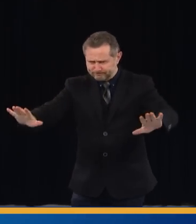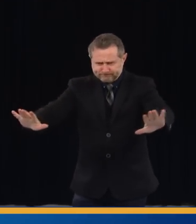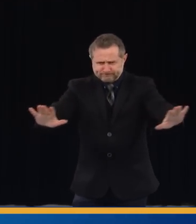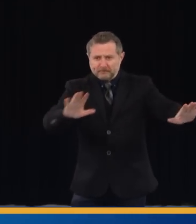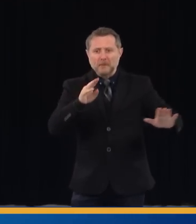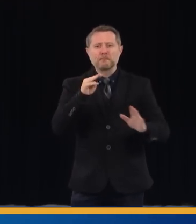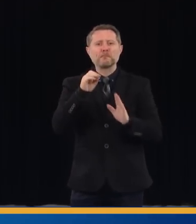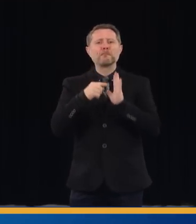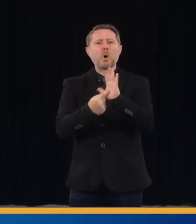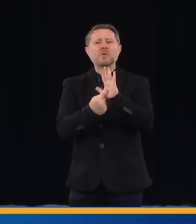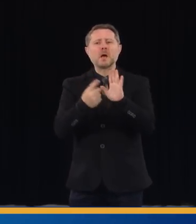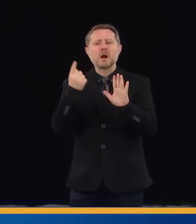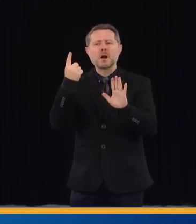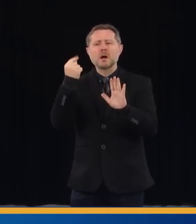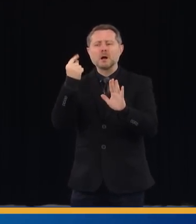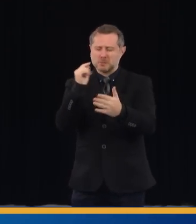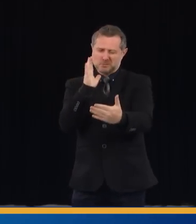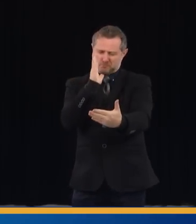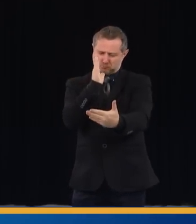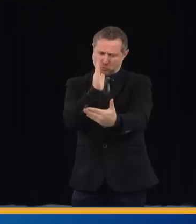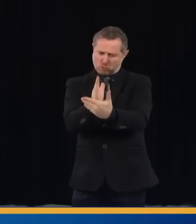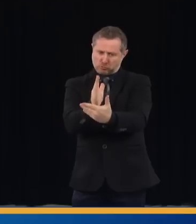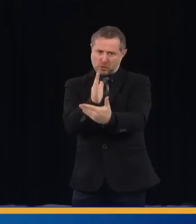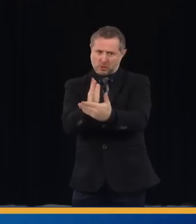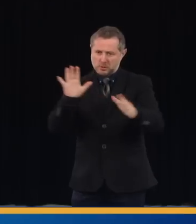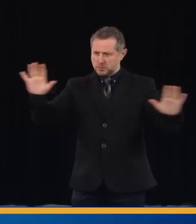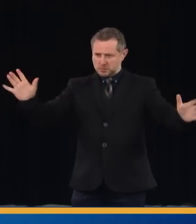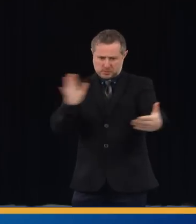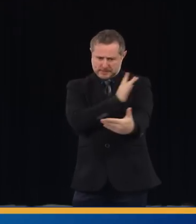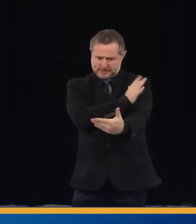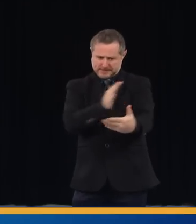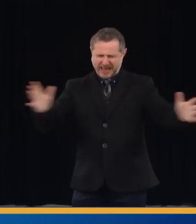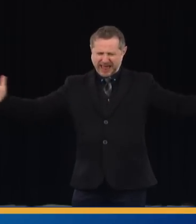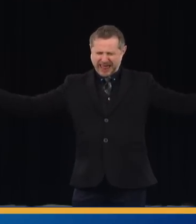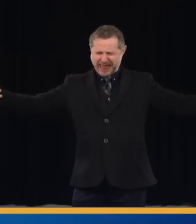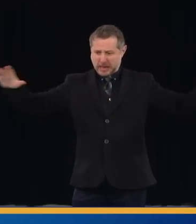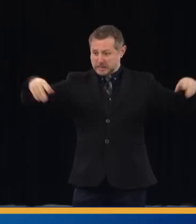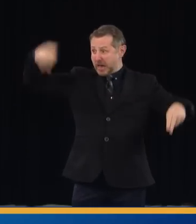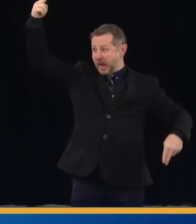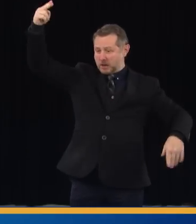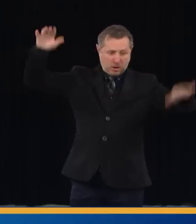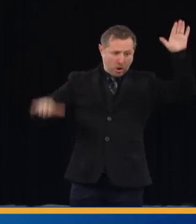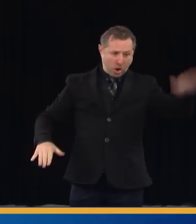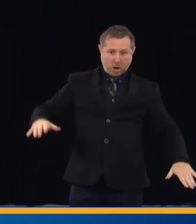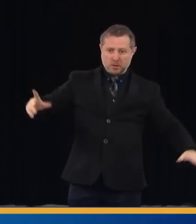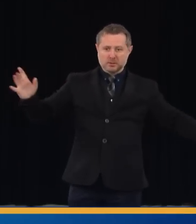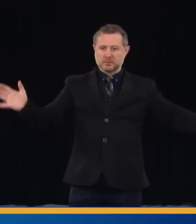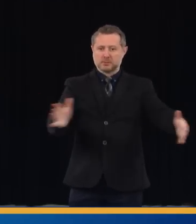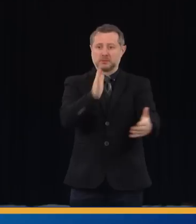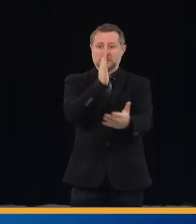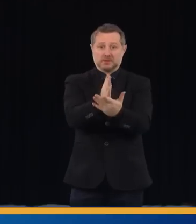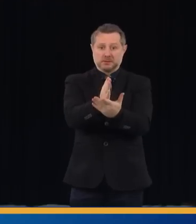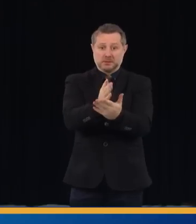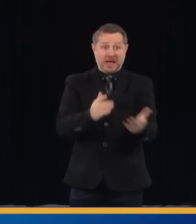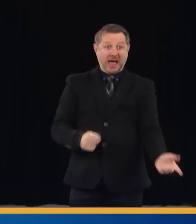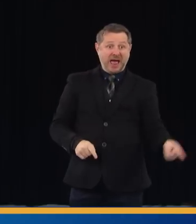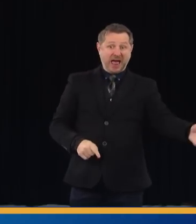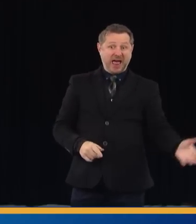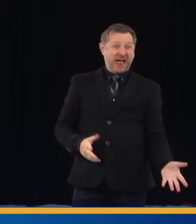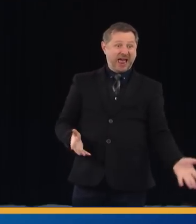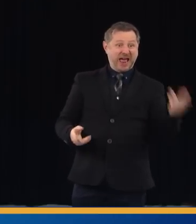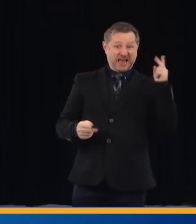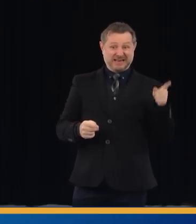because in truth, the higher models, we don't even have a chance at meeting that capacity